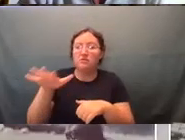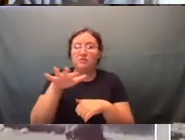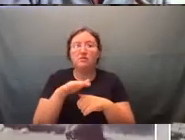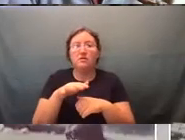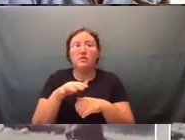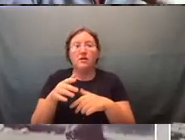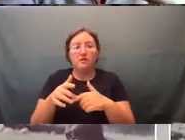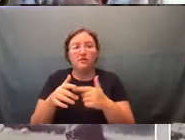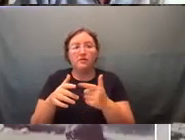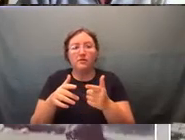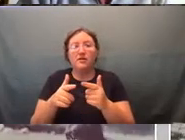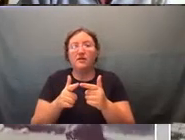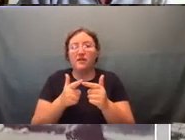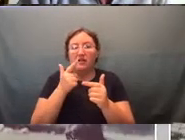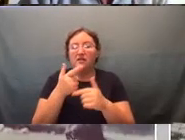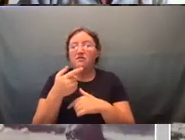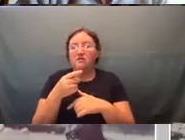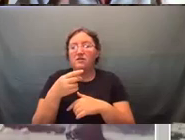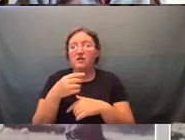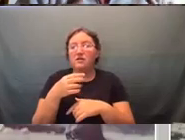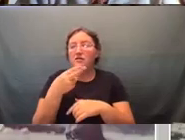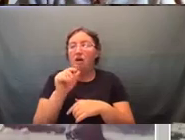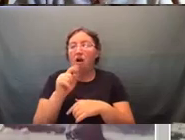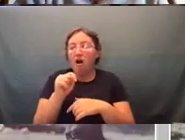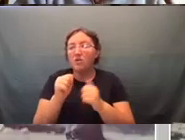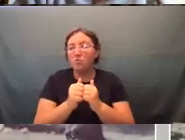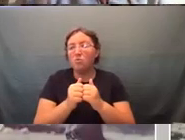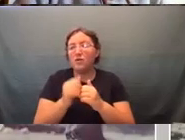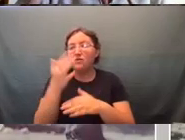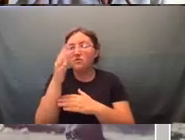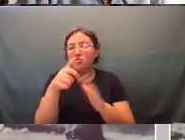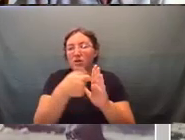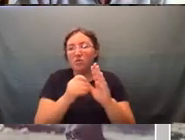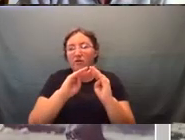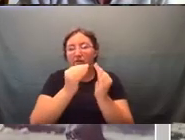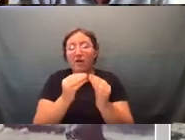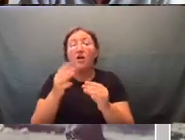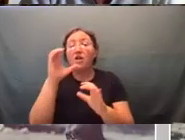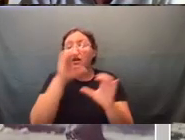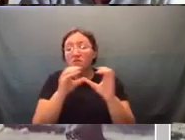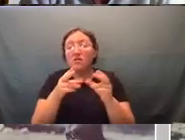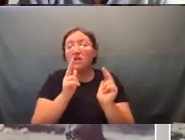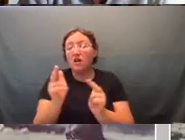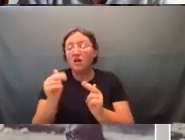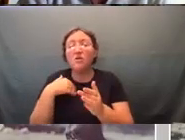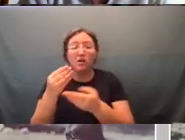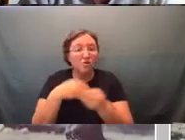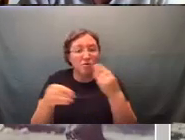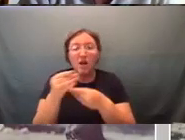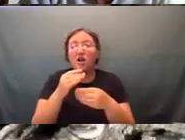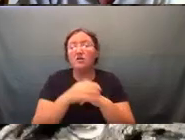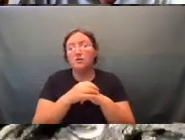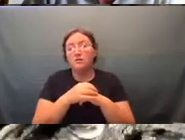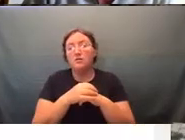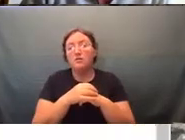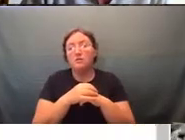bark huts. They foraged, they hunted, they had intricate trade networks. So